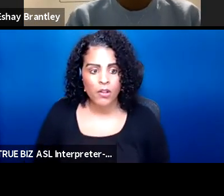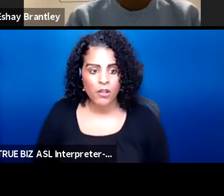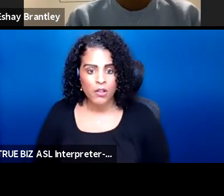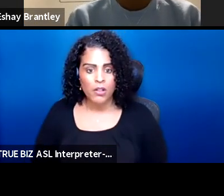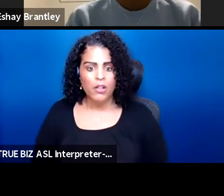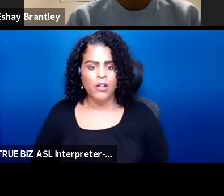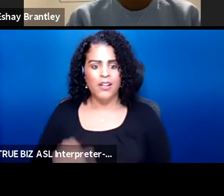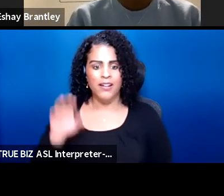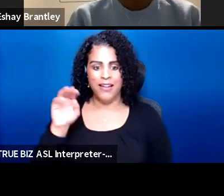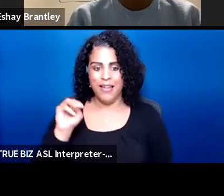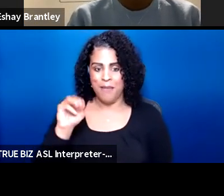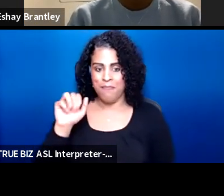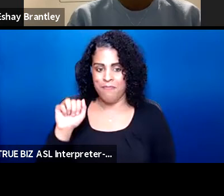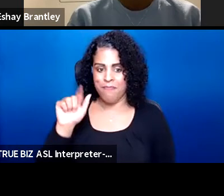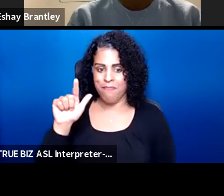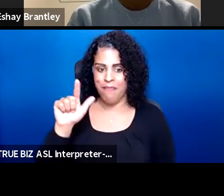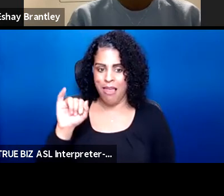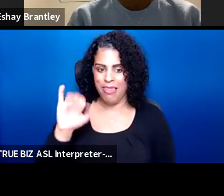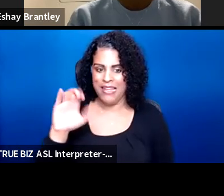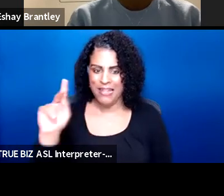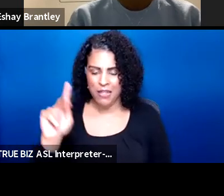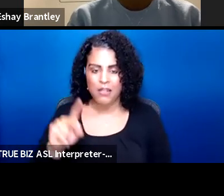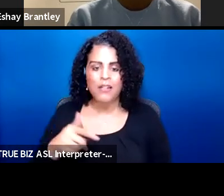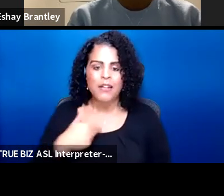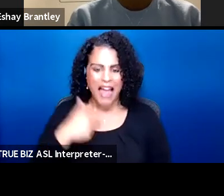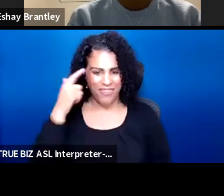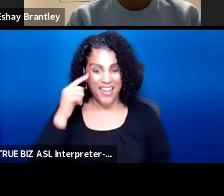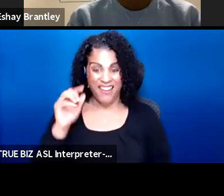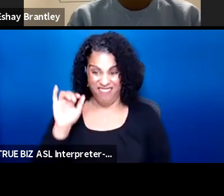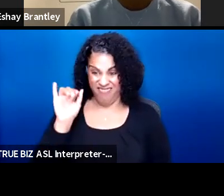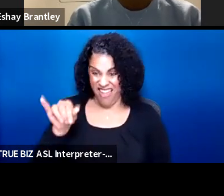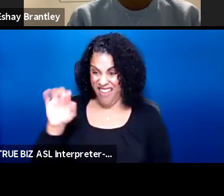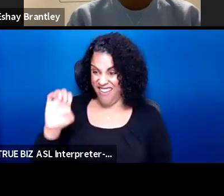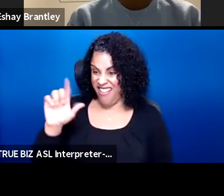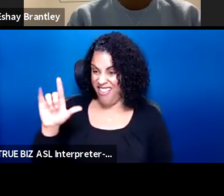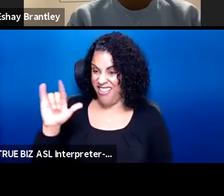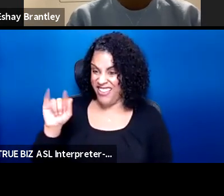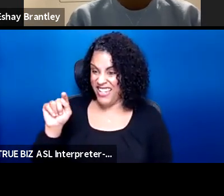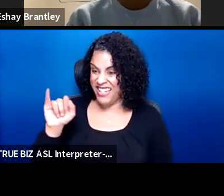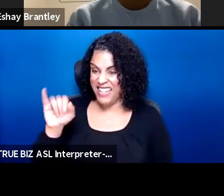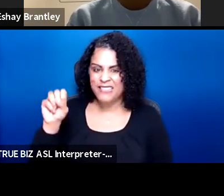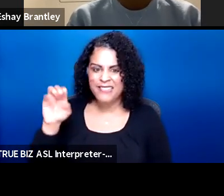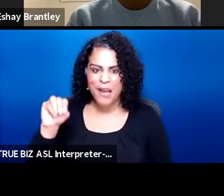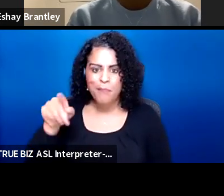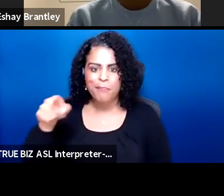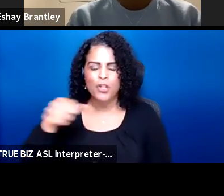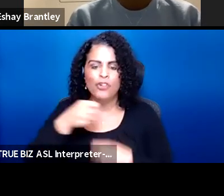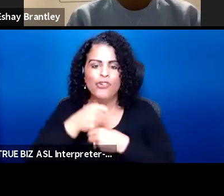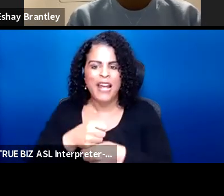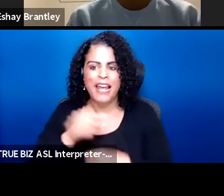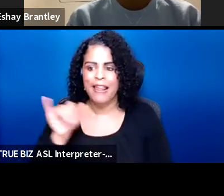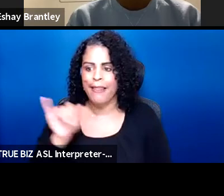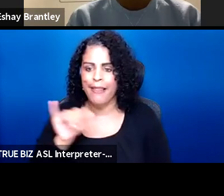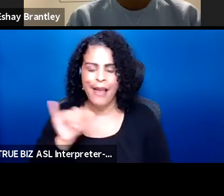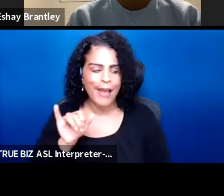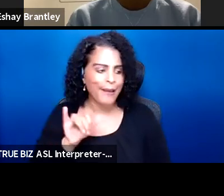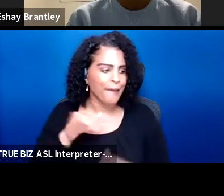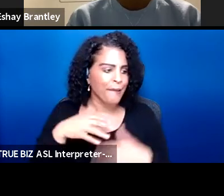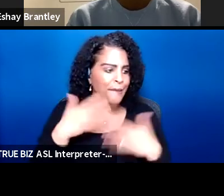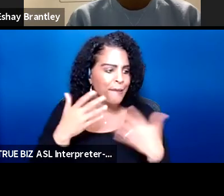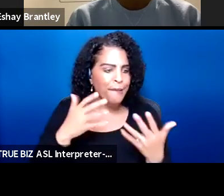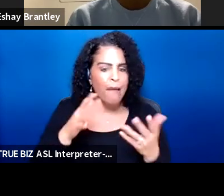Yeah, going off of that, I think elitism to me is also creating a sort of